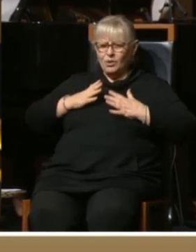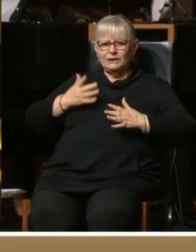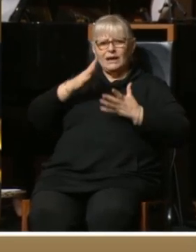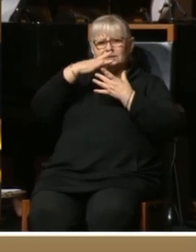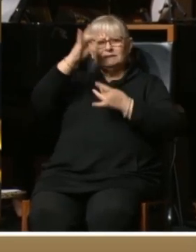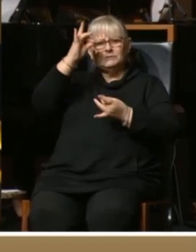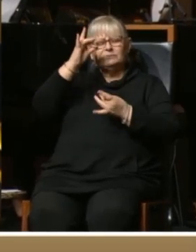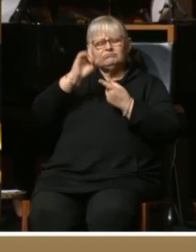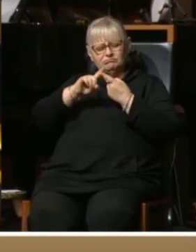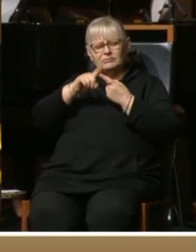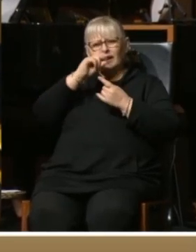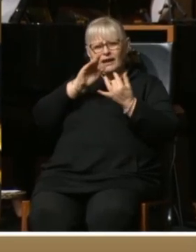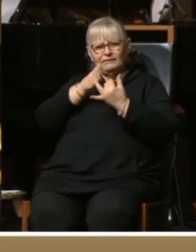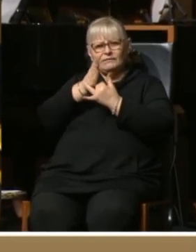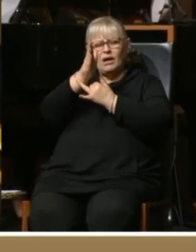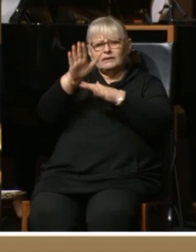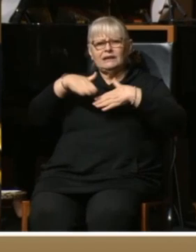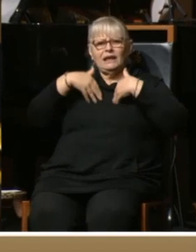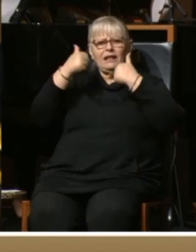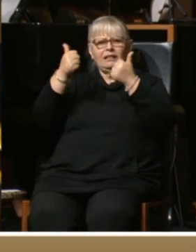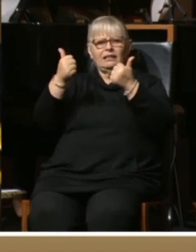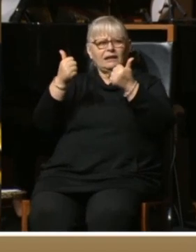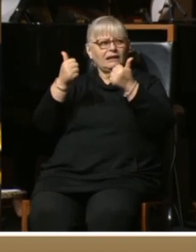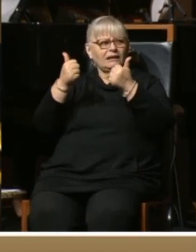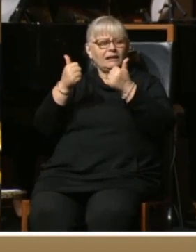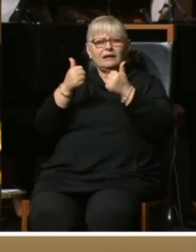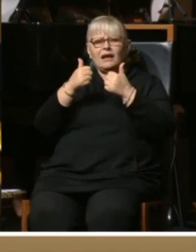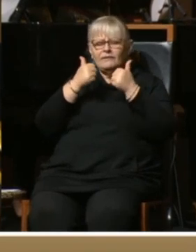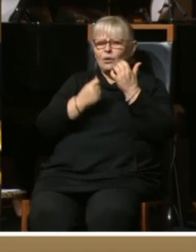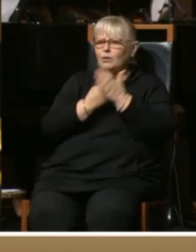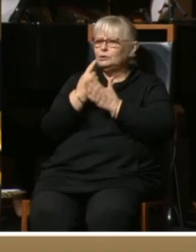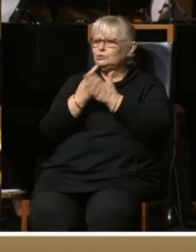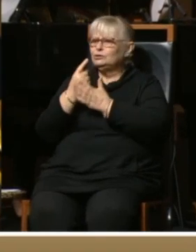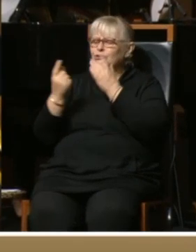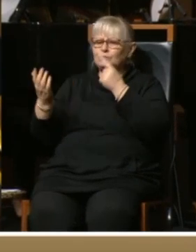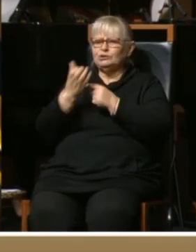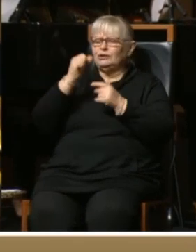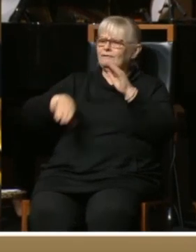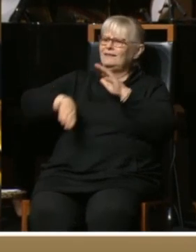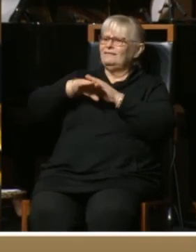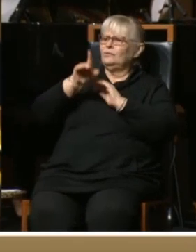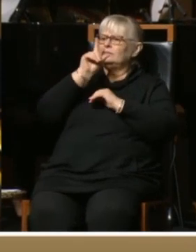may find a path towards healing and opportunity to achieve their full potential.